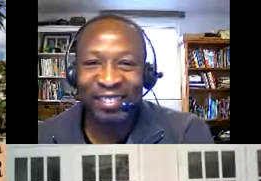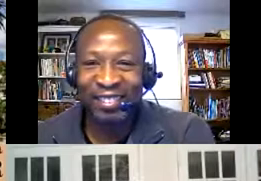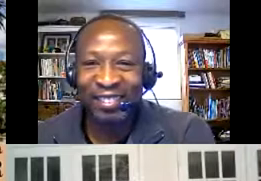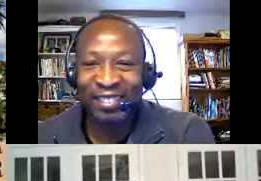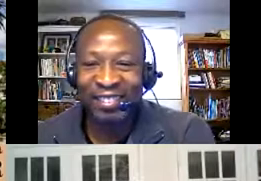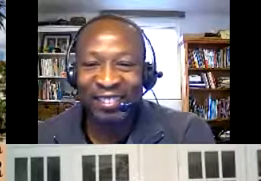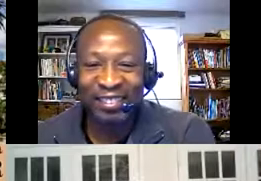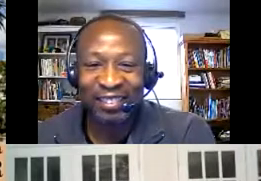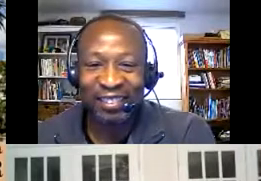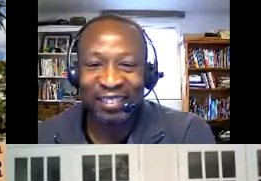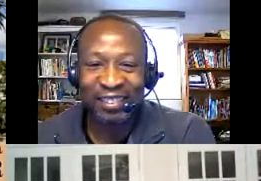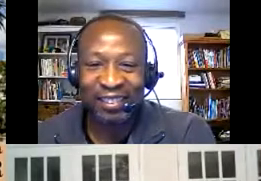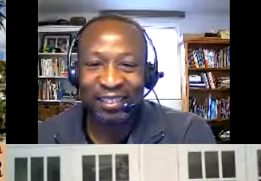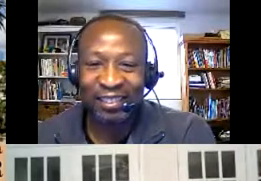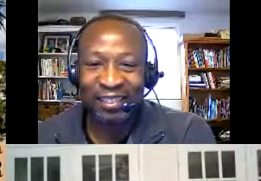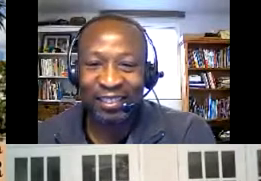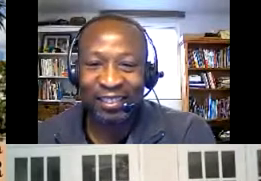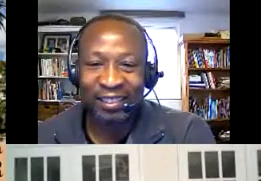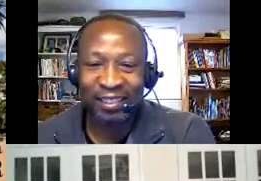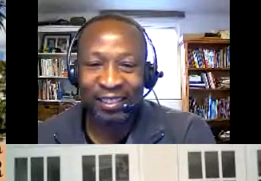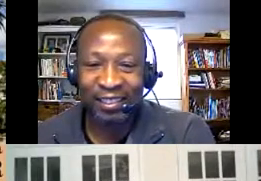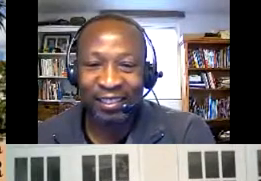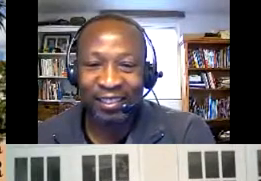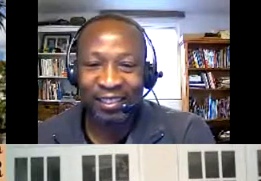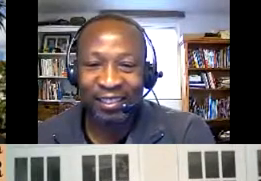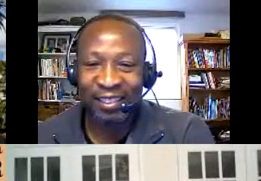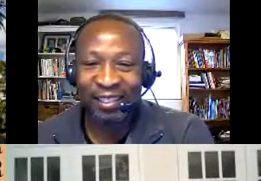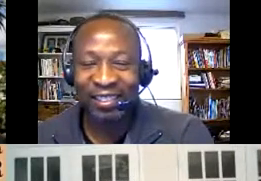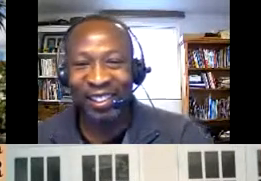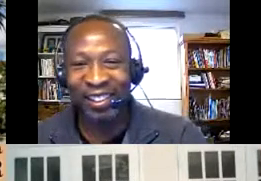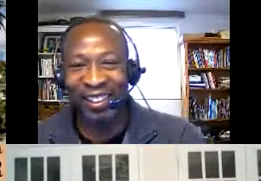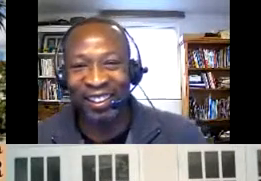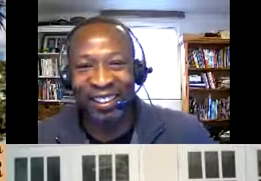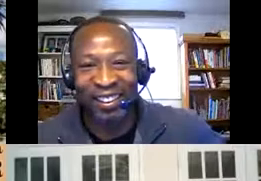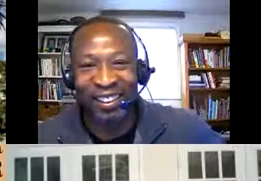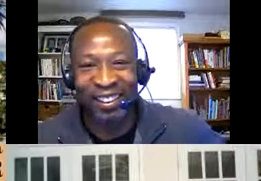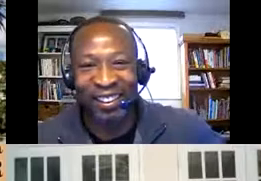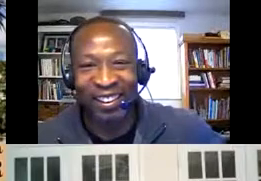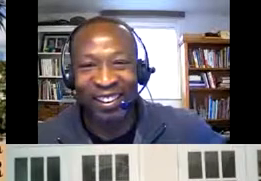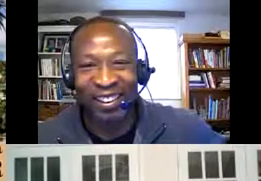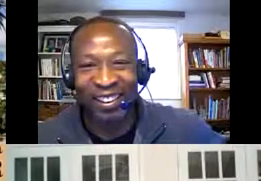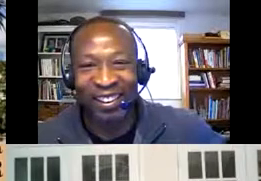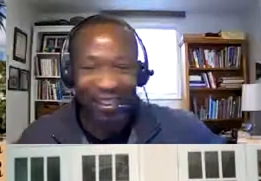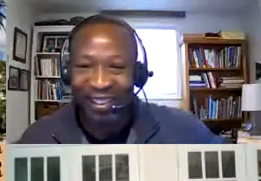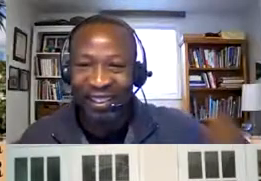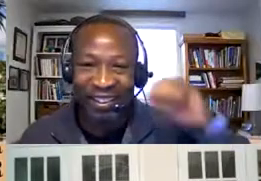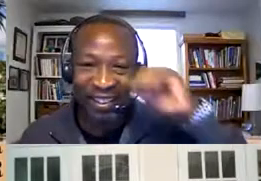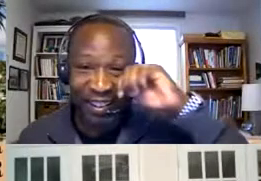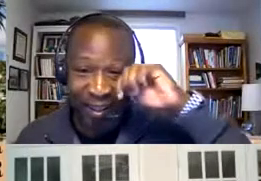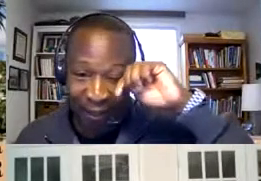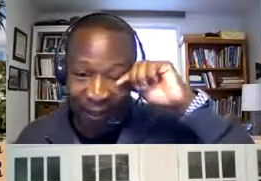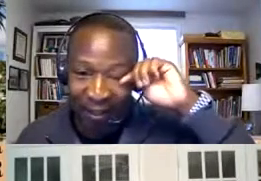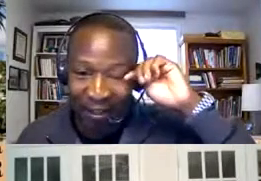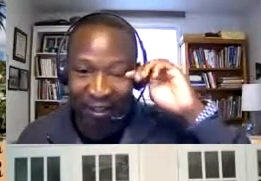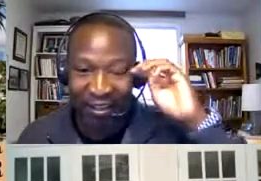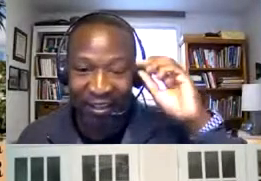Awesome. So hopefully, you know, Chris Morris, that helped you with your decision, helped convince your daughter a little bit.